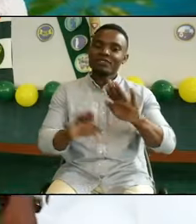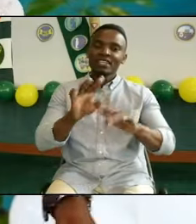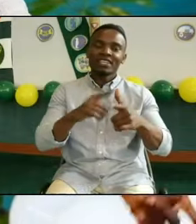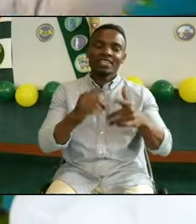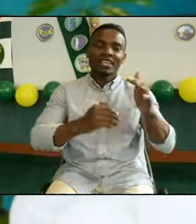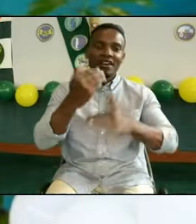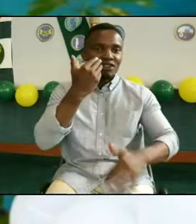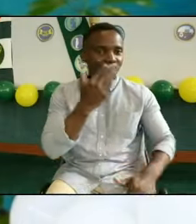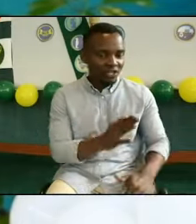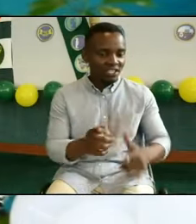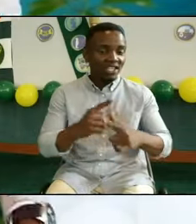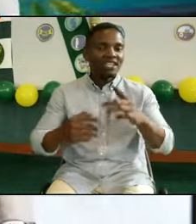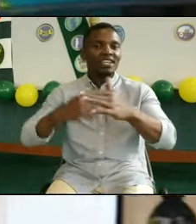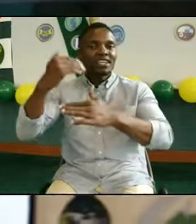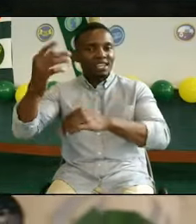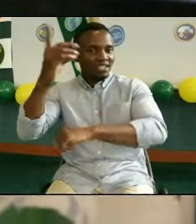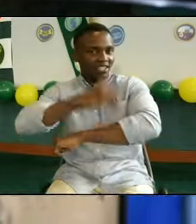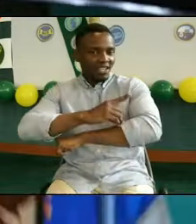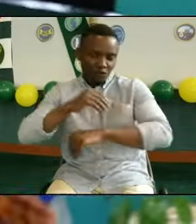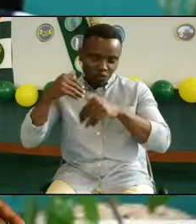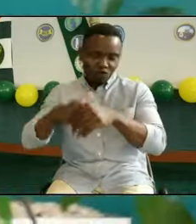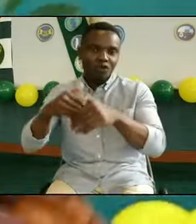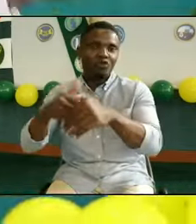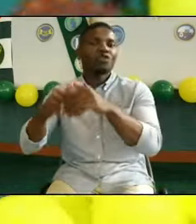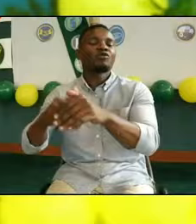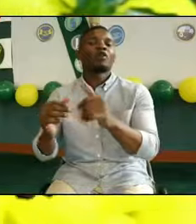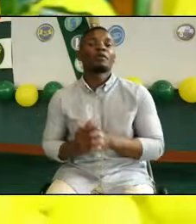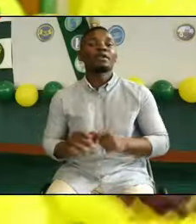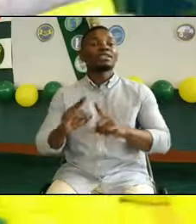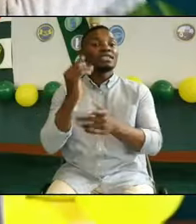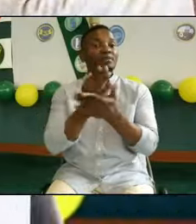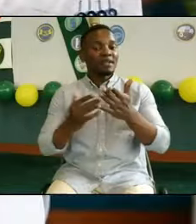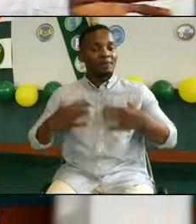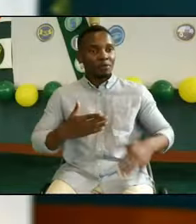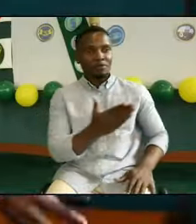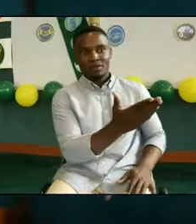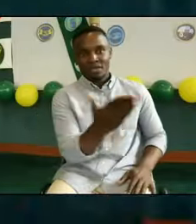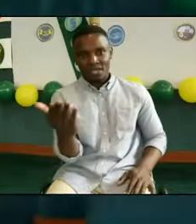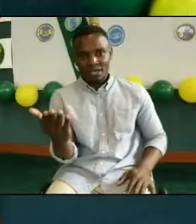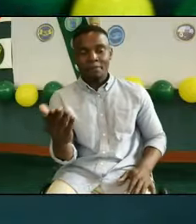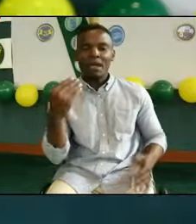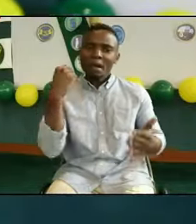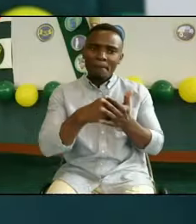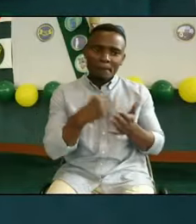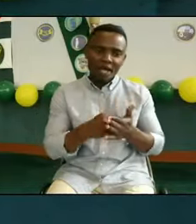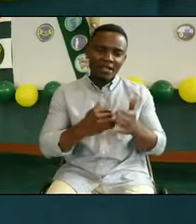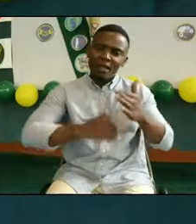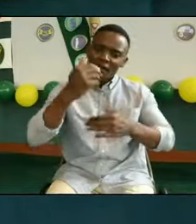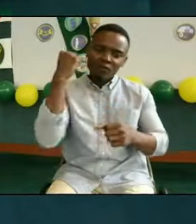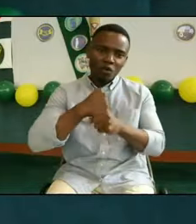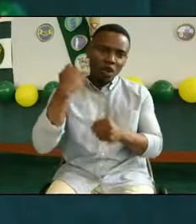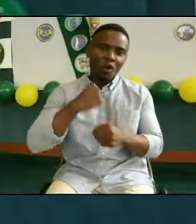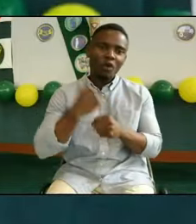the following day, he's going to chase again. Some of us are here, whatever money we get from the market, whatever money